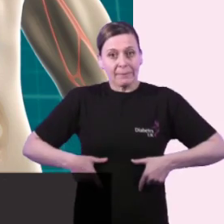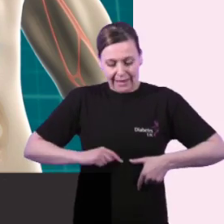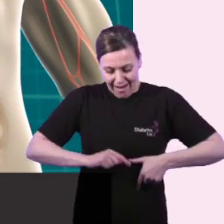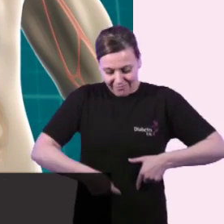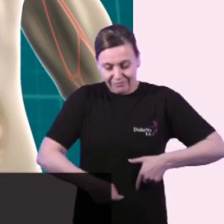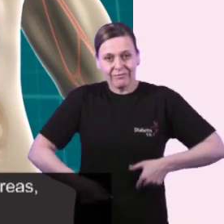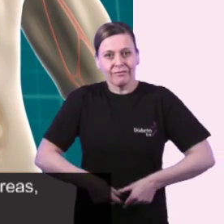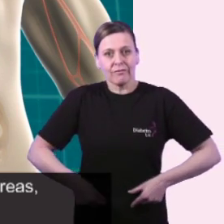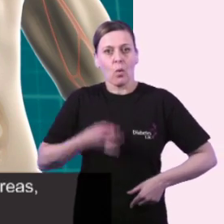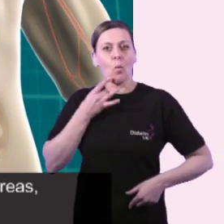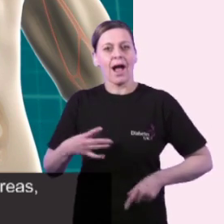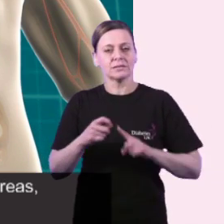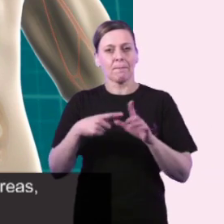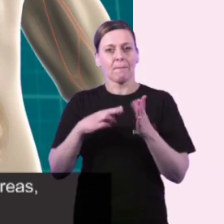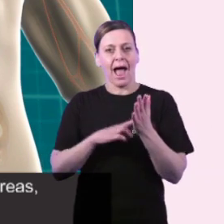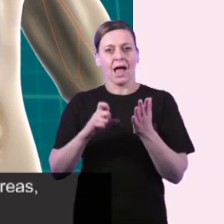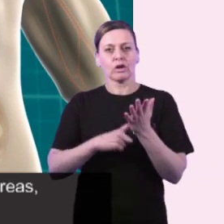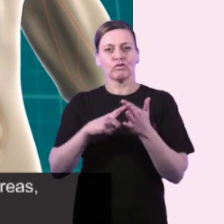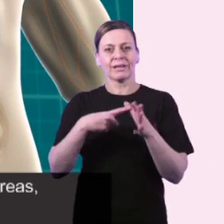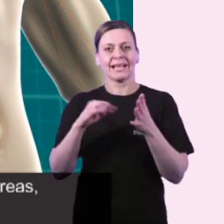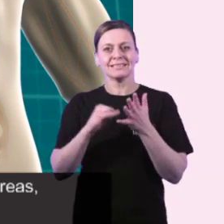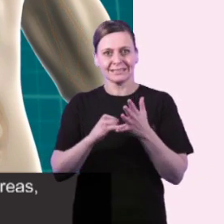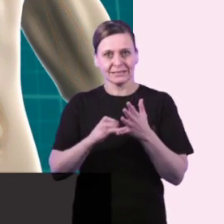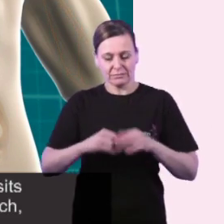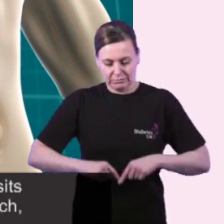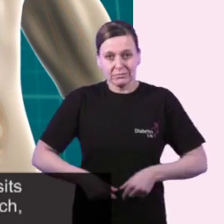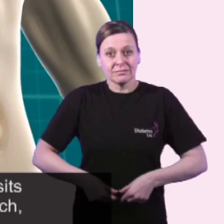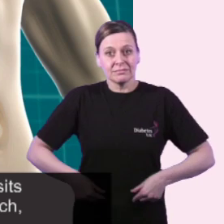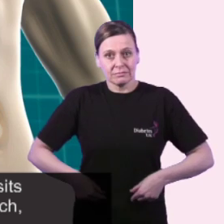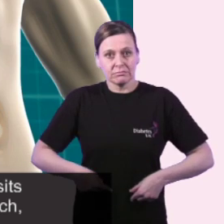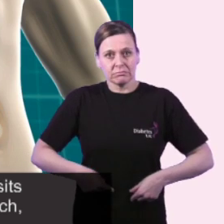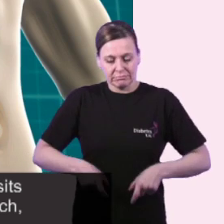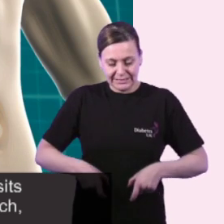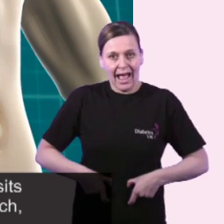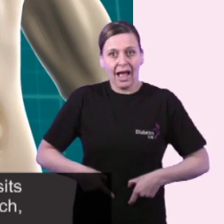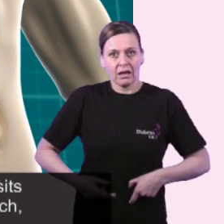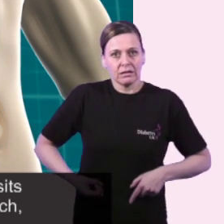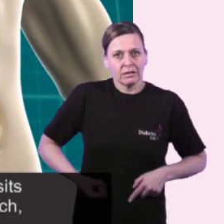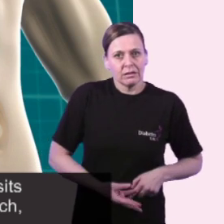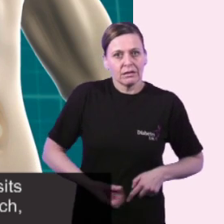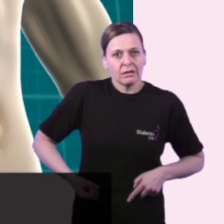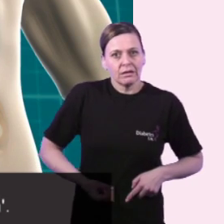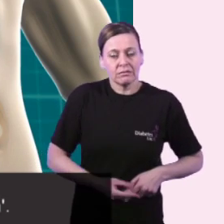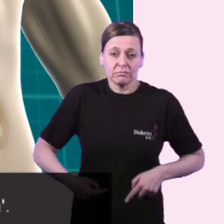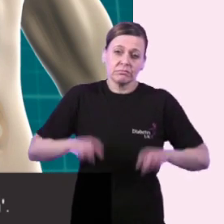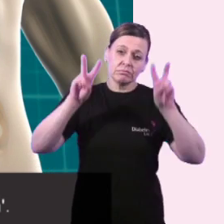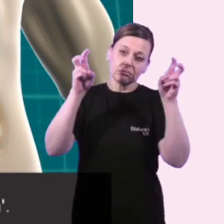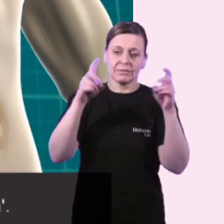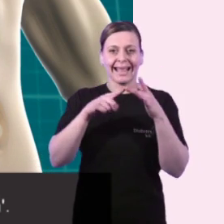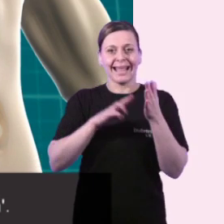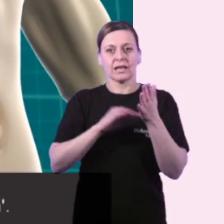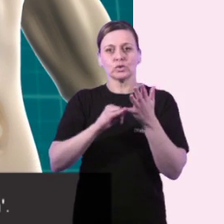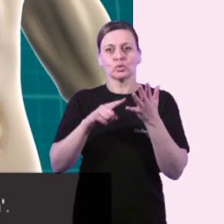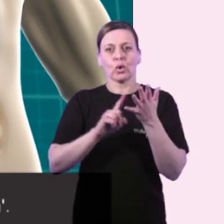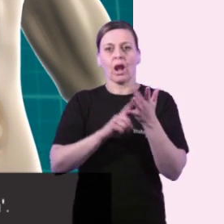In response to that the pancreas which is a little gland that sits just underneath the stomach starts to release a